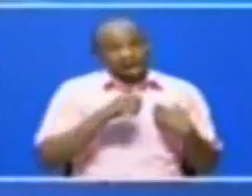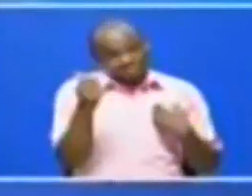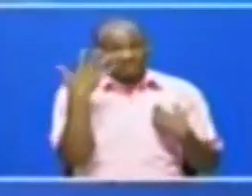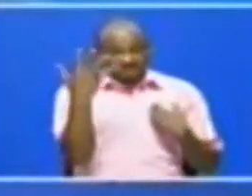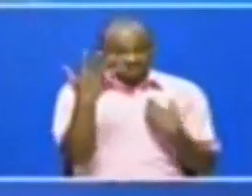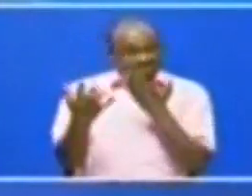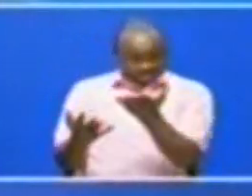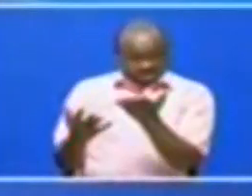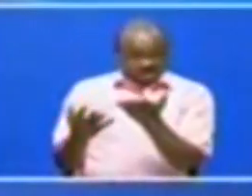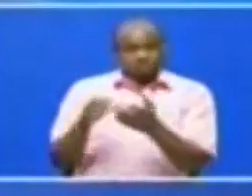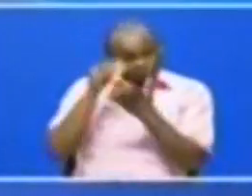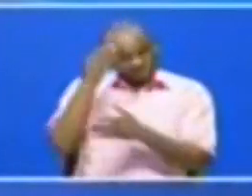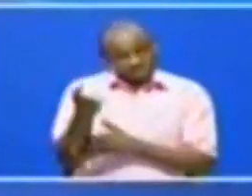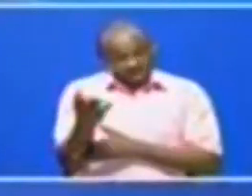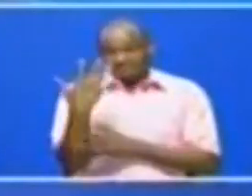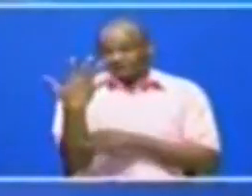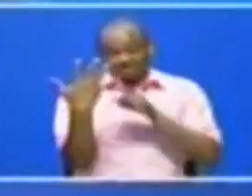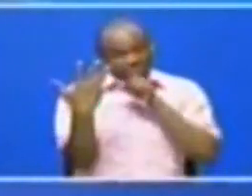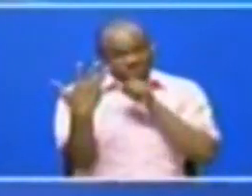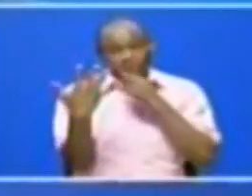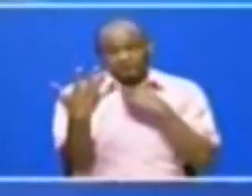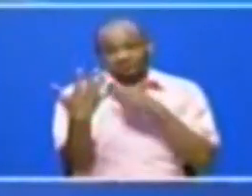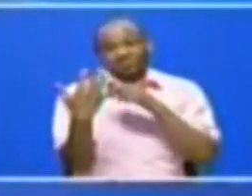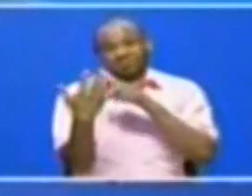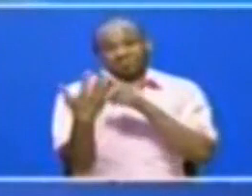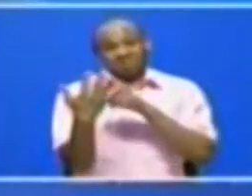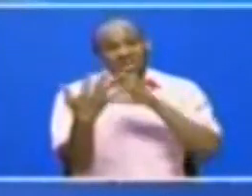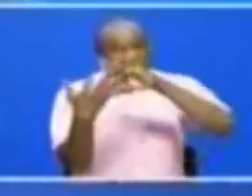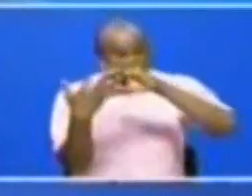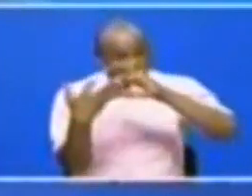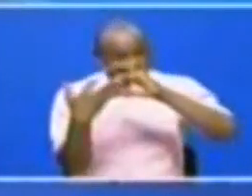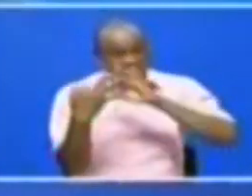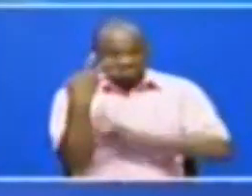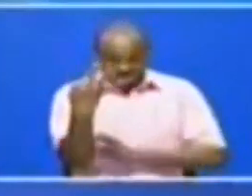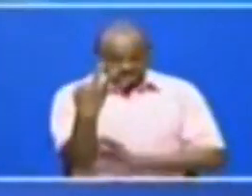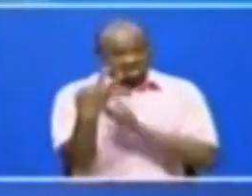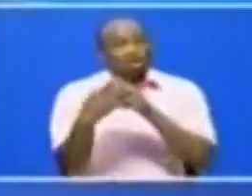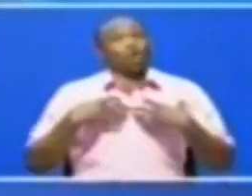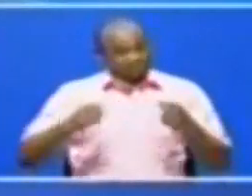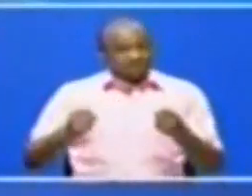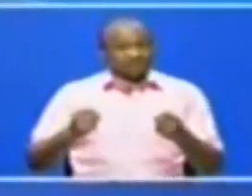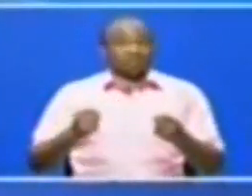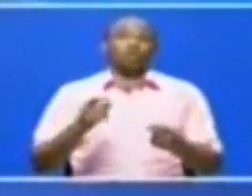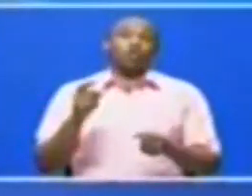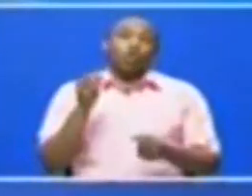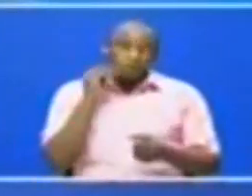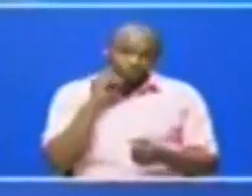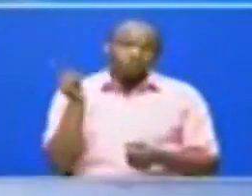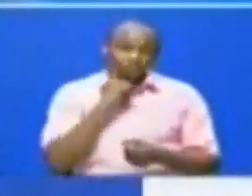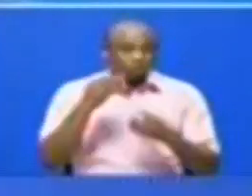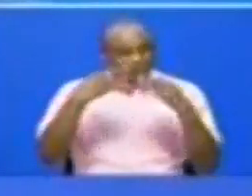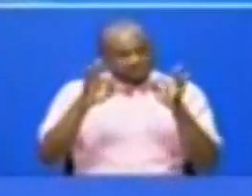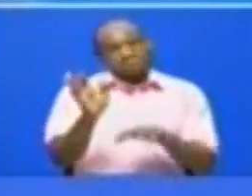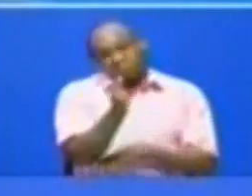5. Of the 5, we have 3 who we are confident will go home